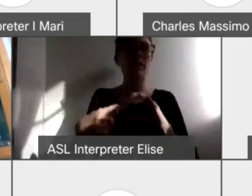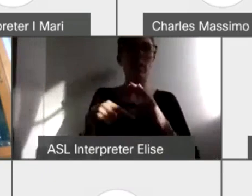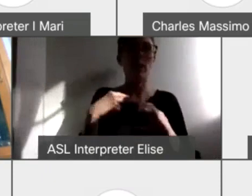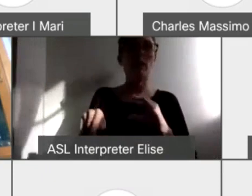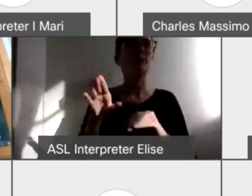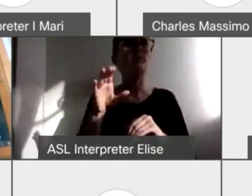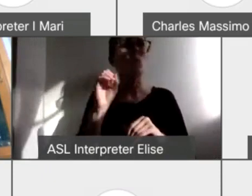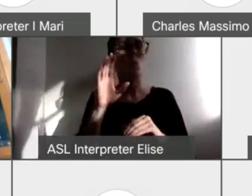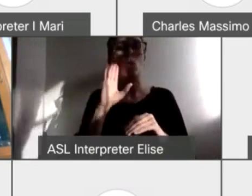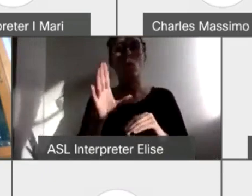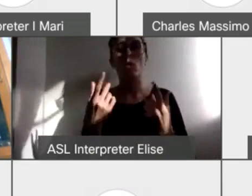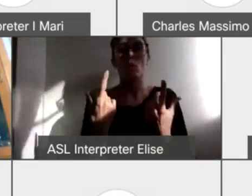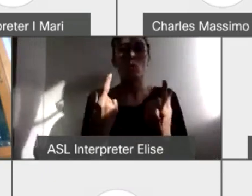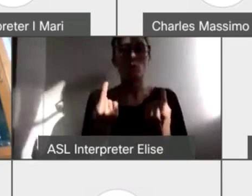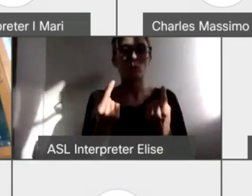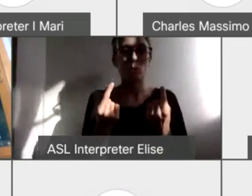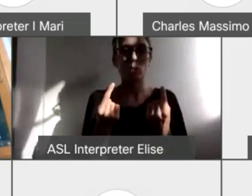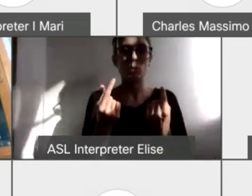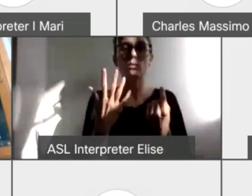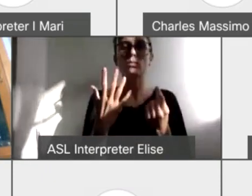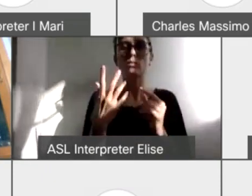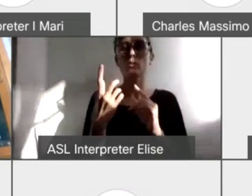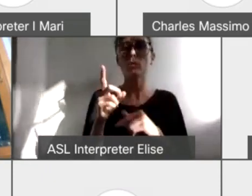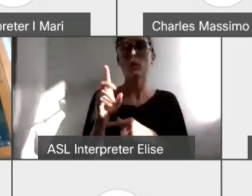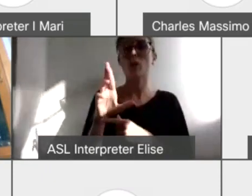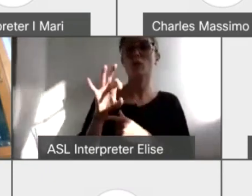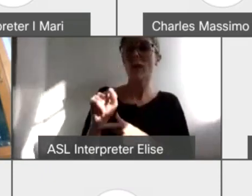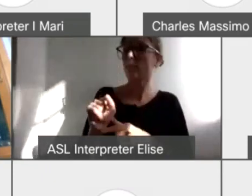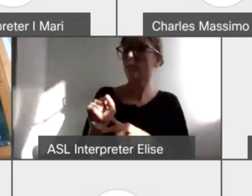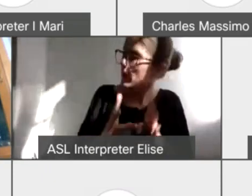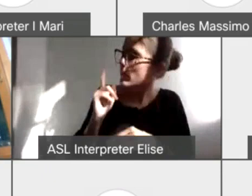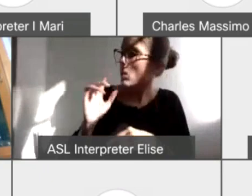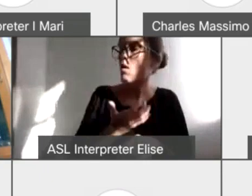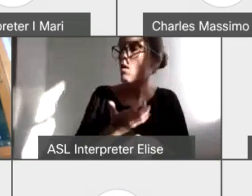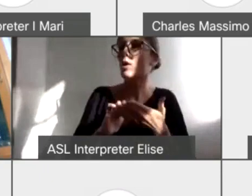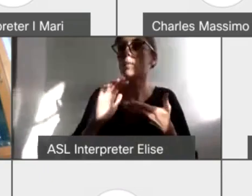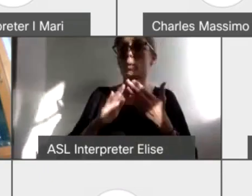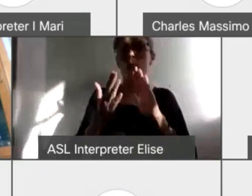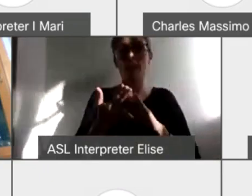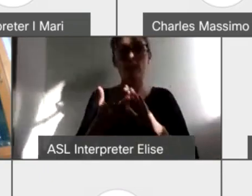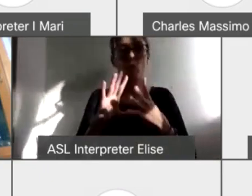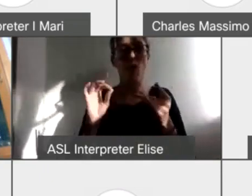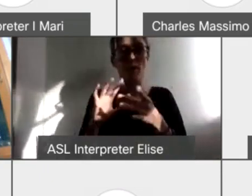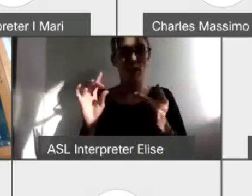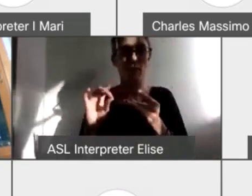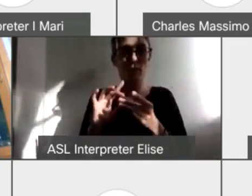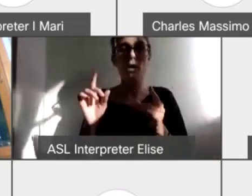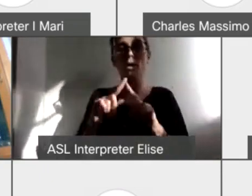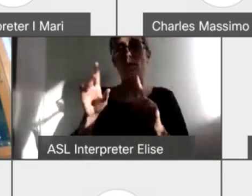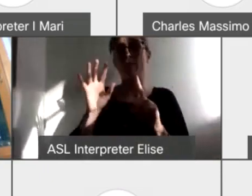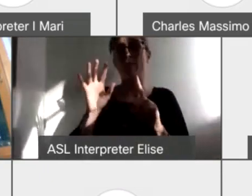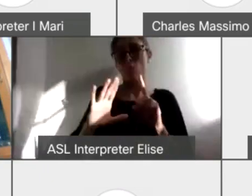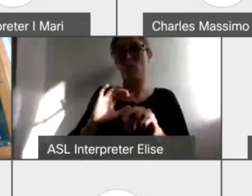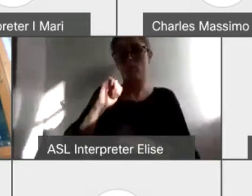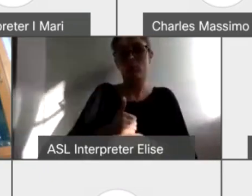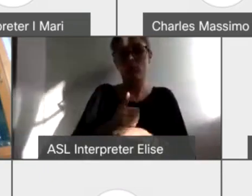be putting forward will be a draft plan for our community to comment on, but that will really lay out a roadmap for where we want to go over the course